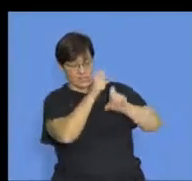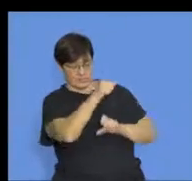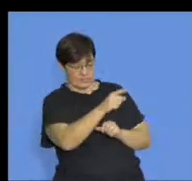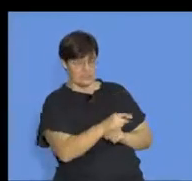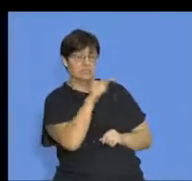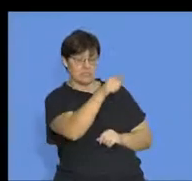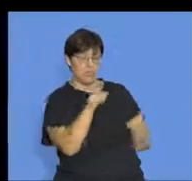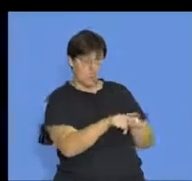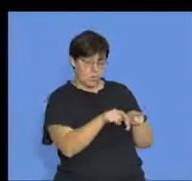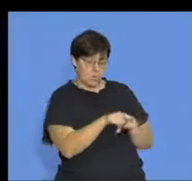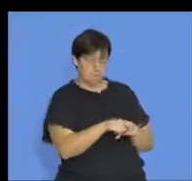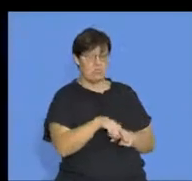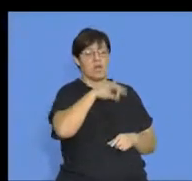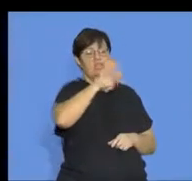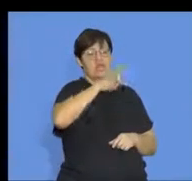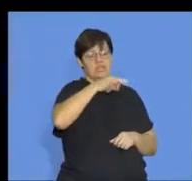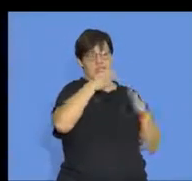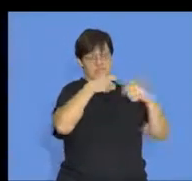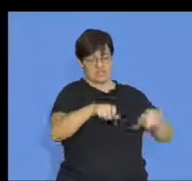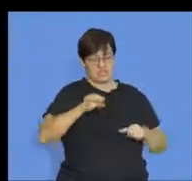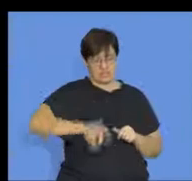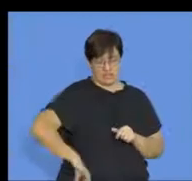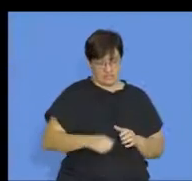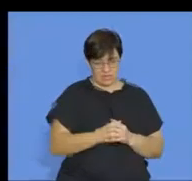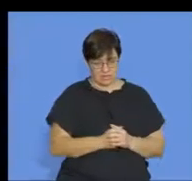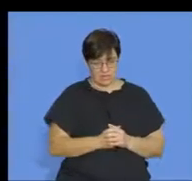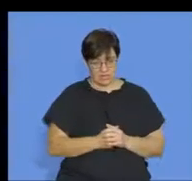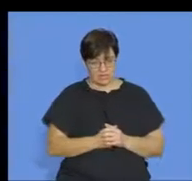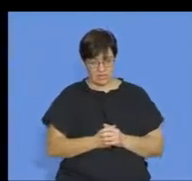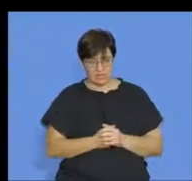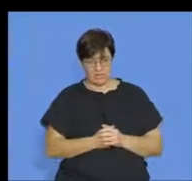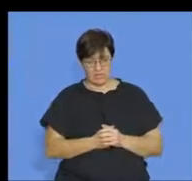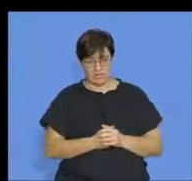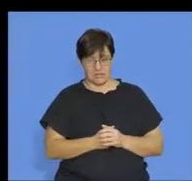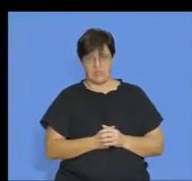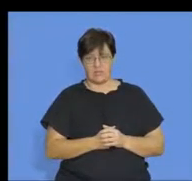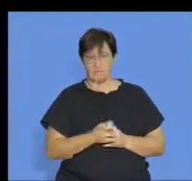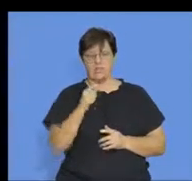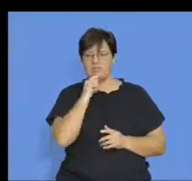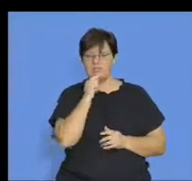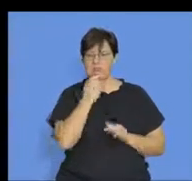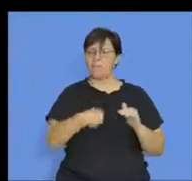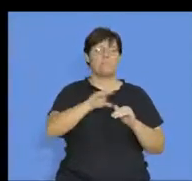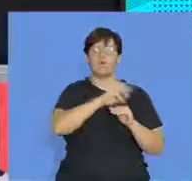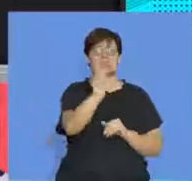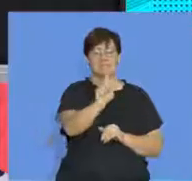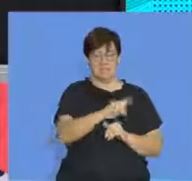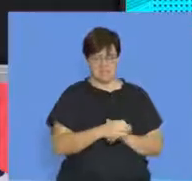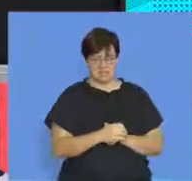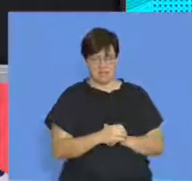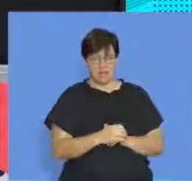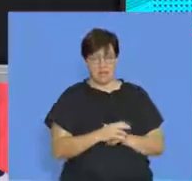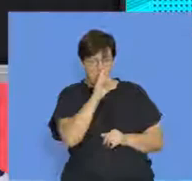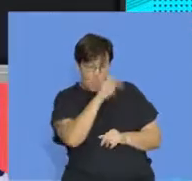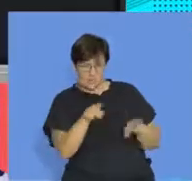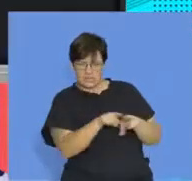now. Craig is also entitled to a 13th salary. Right, now here, this is not a